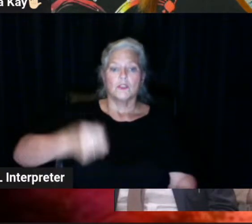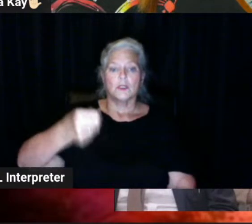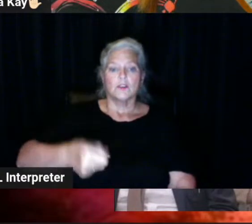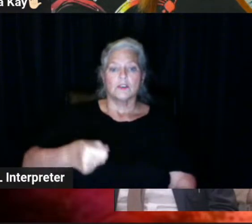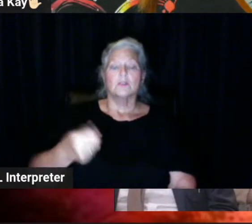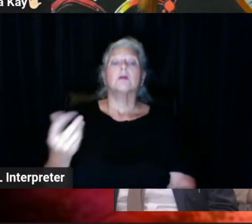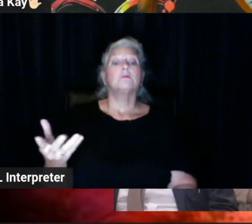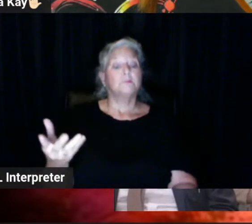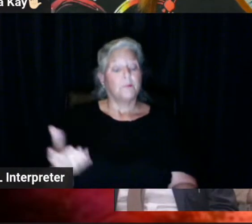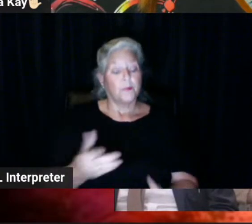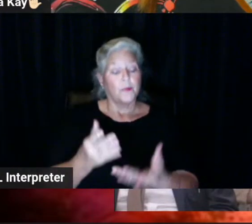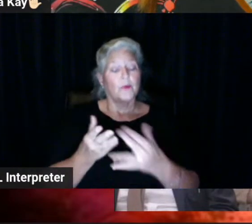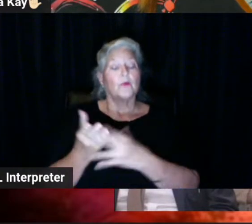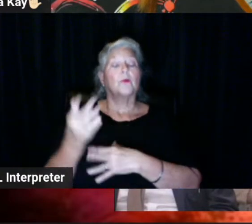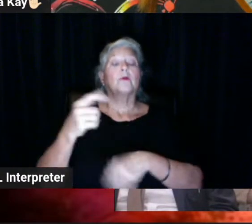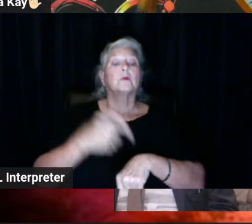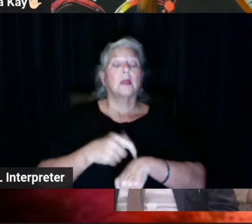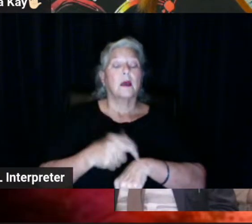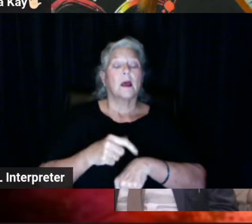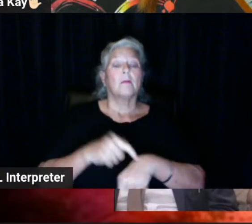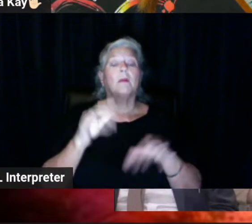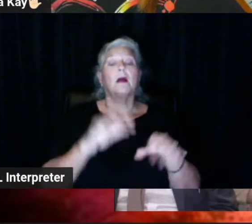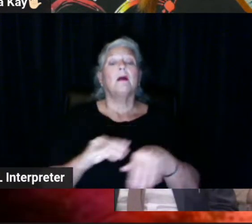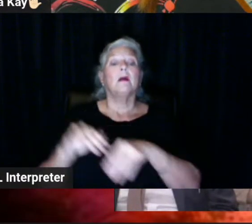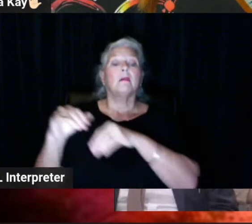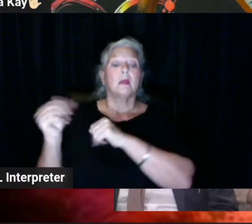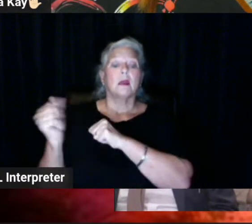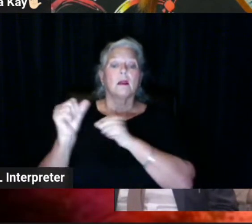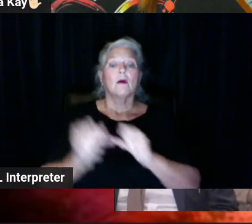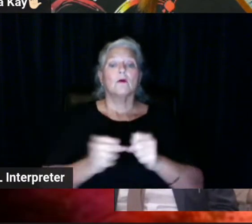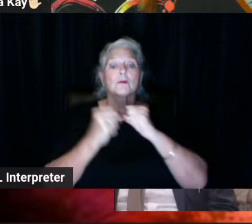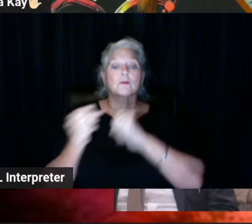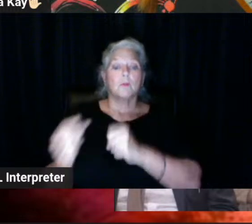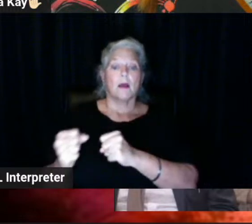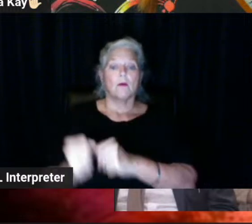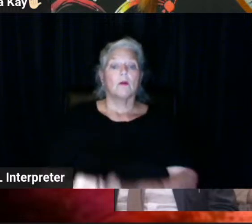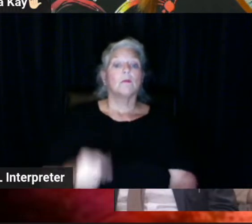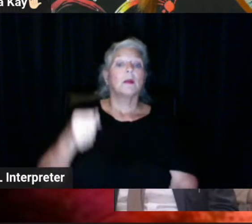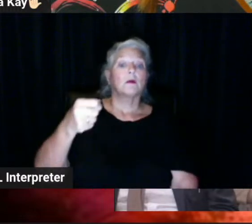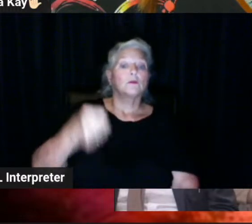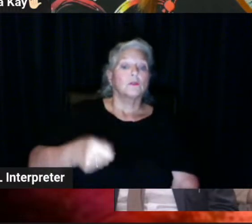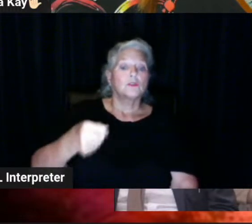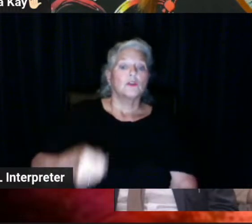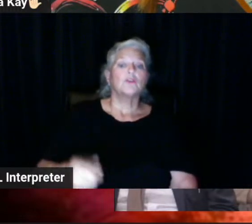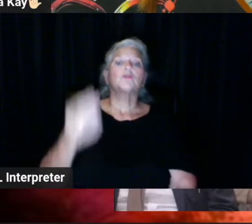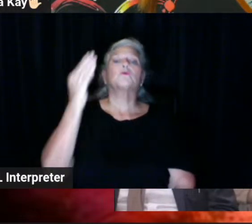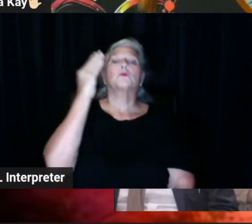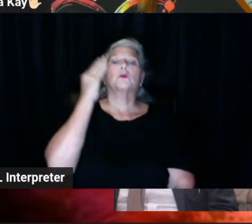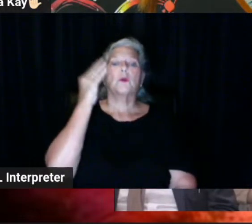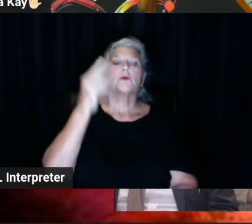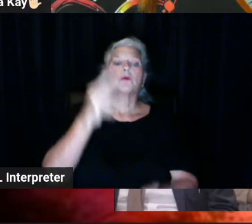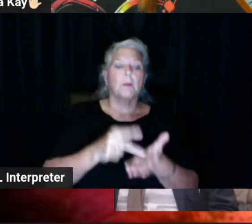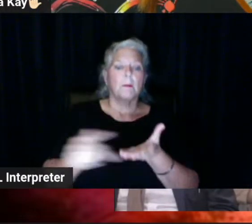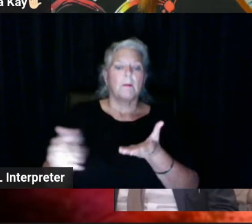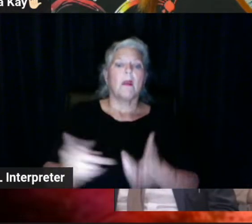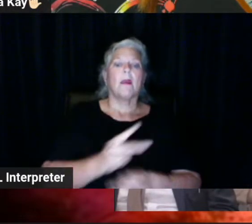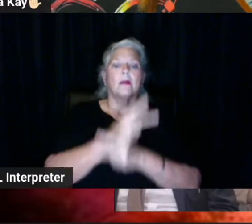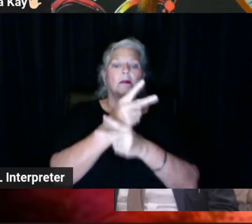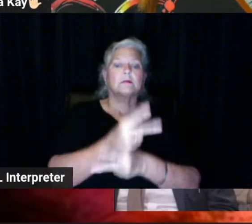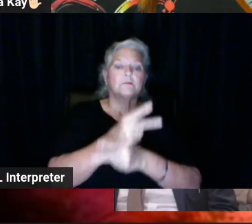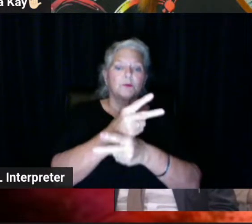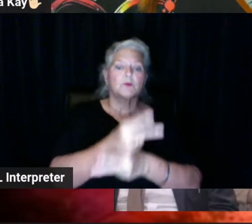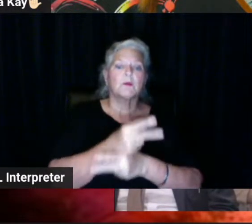well, because the judges were known to be chosen, paid, and supervised by the British government.